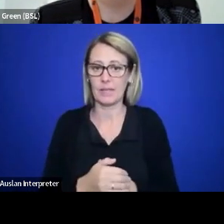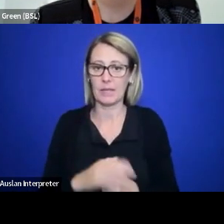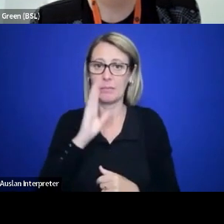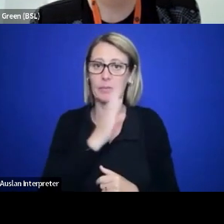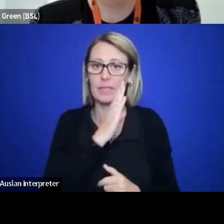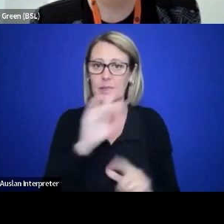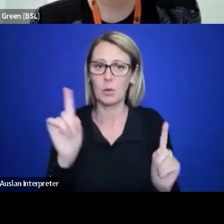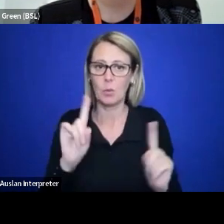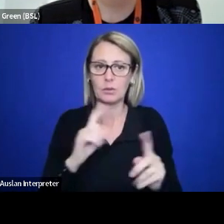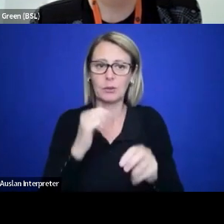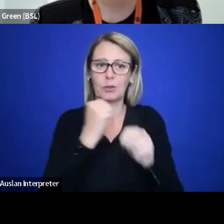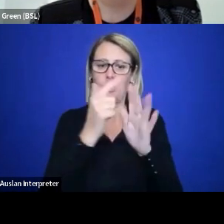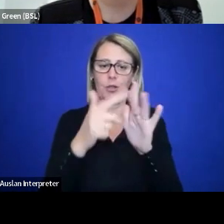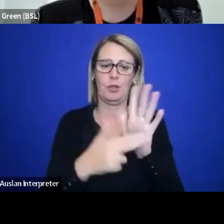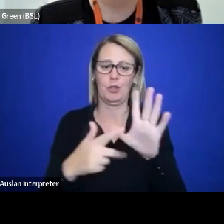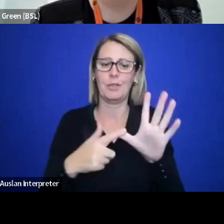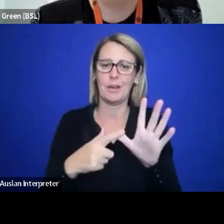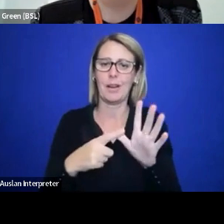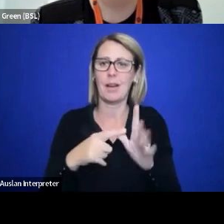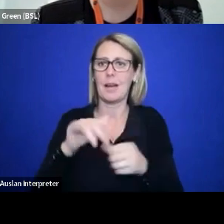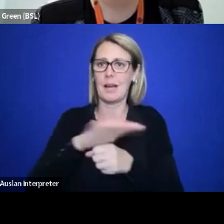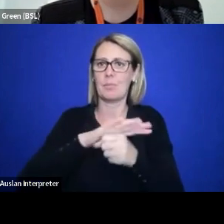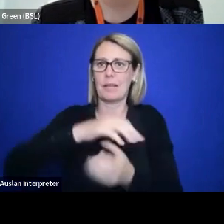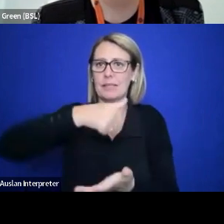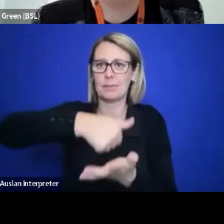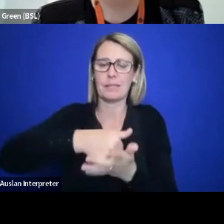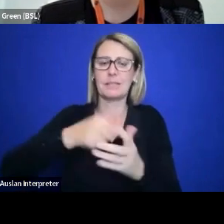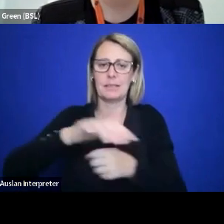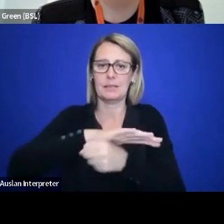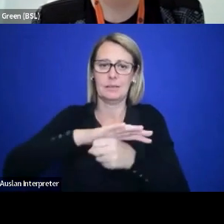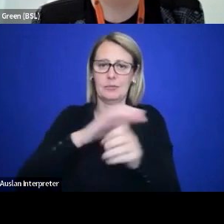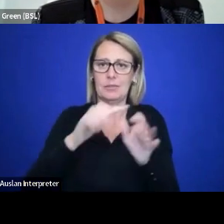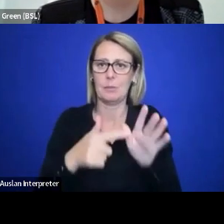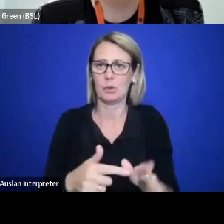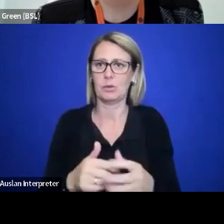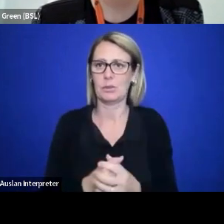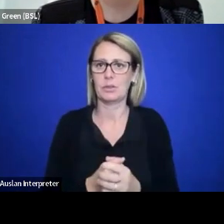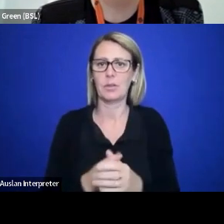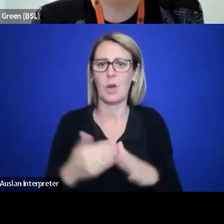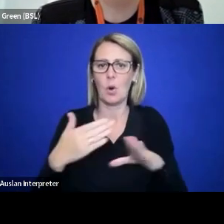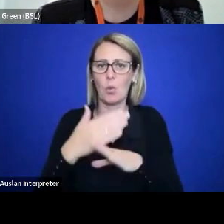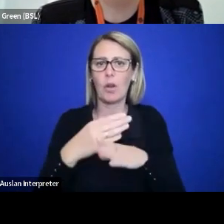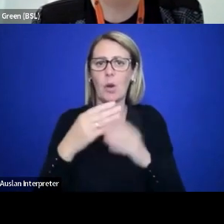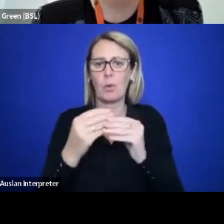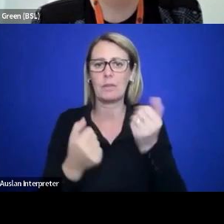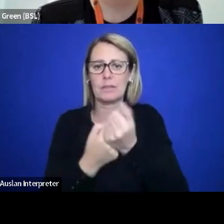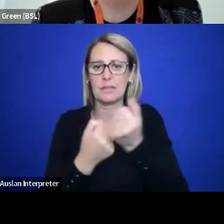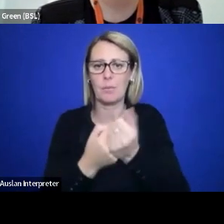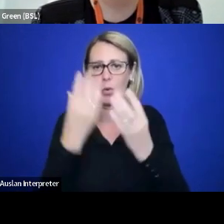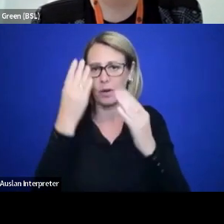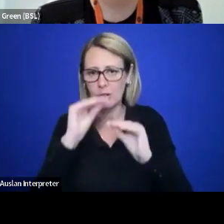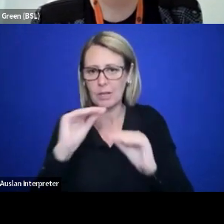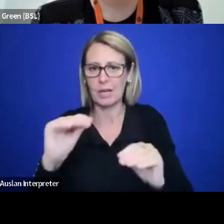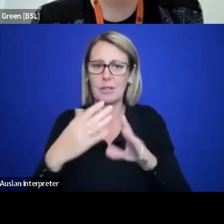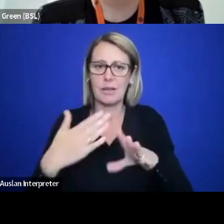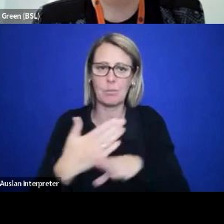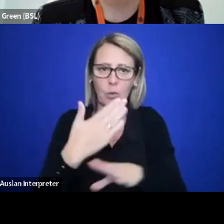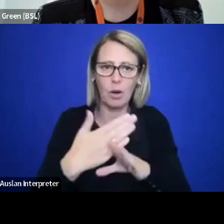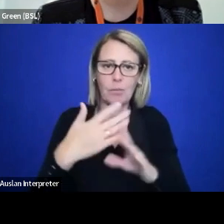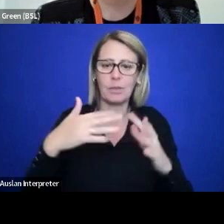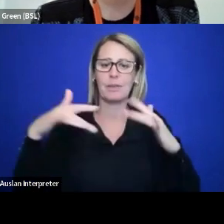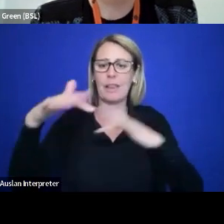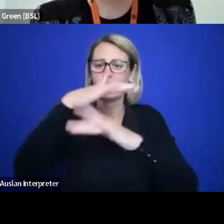Gina described, that place-based response from key partners working to wrap around support on education, employment, social